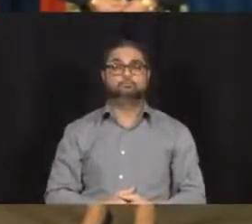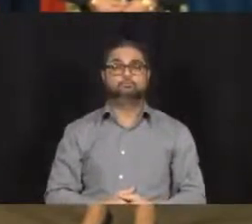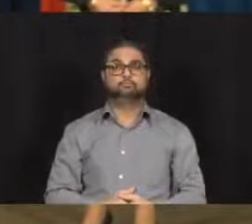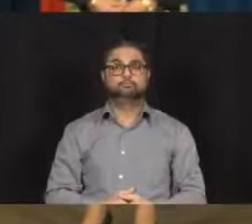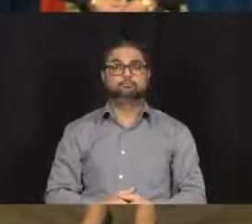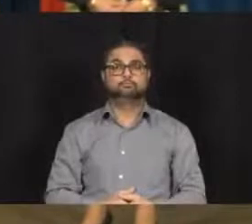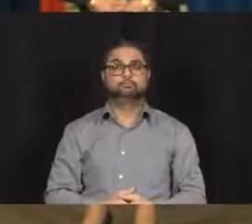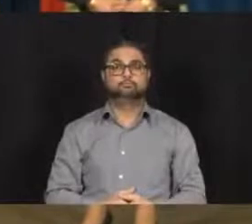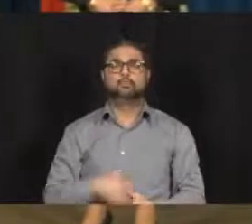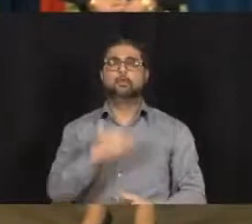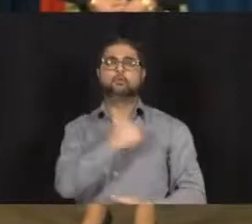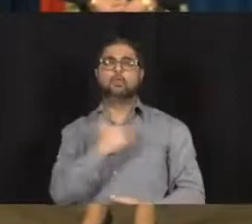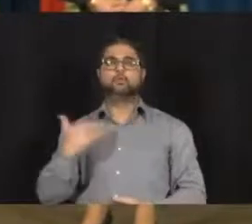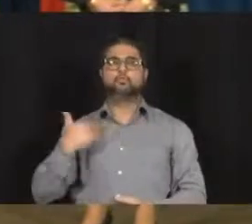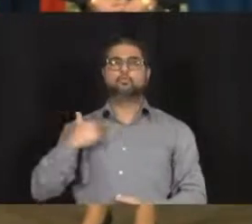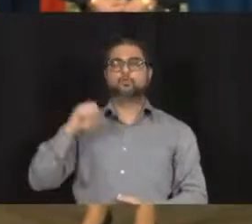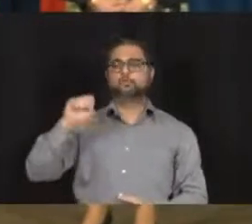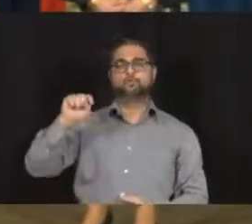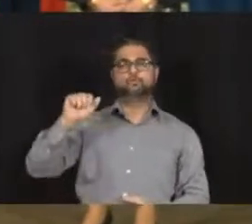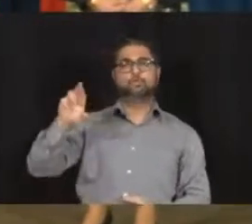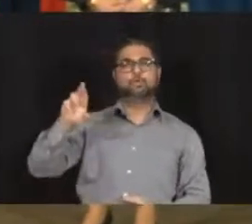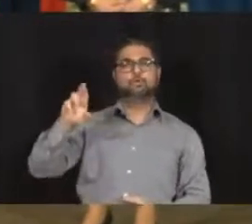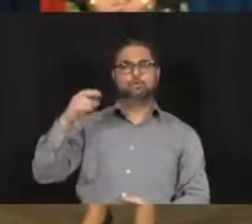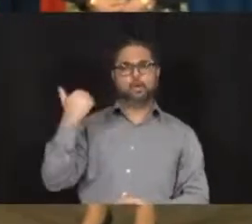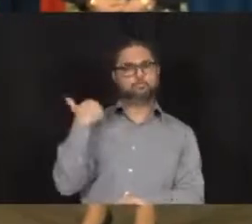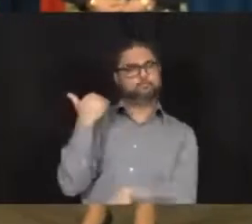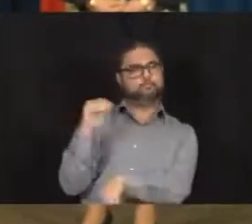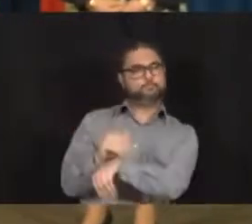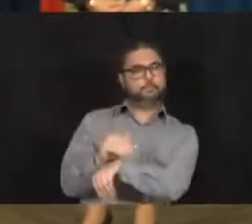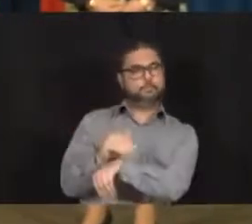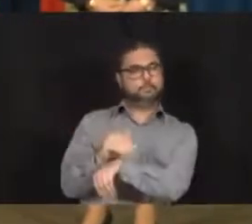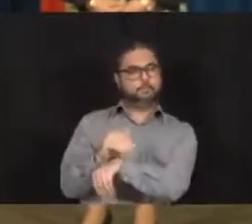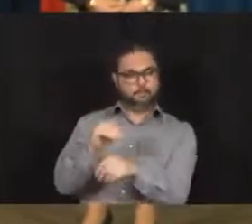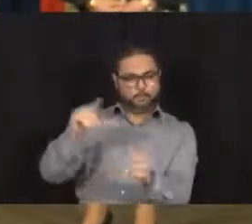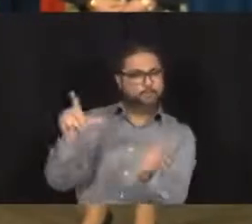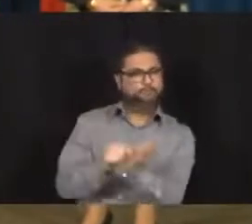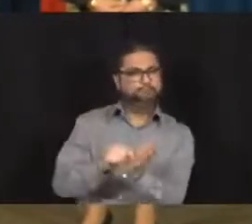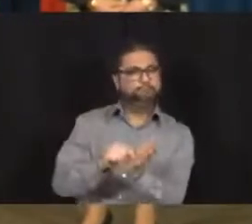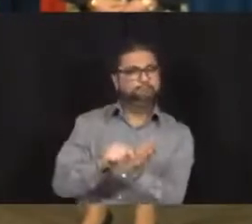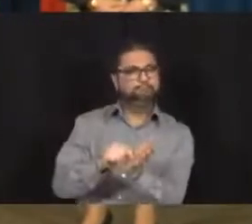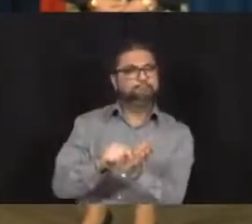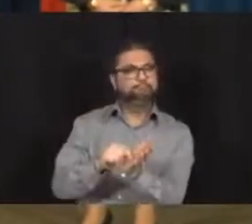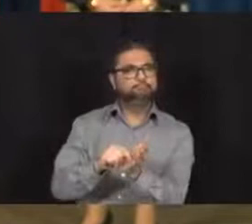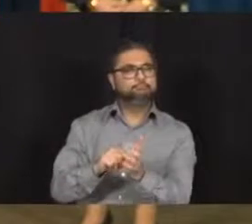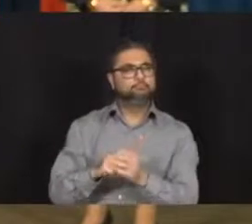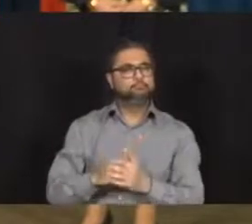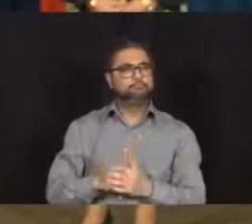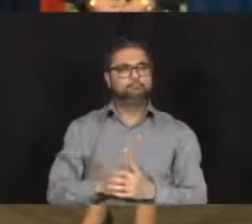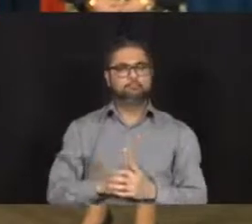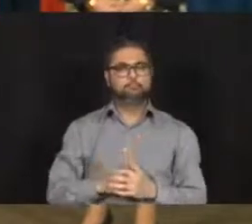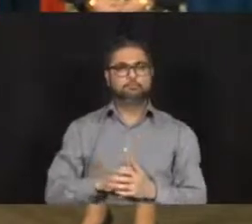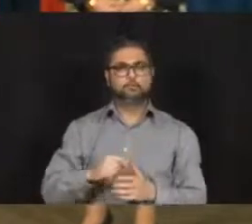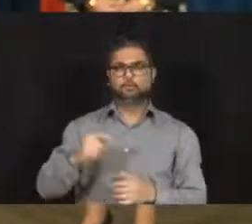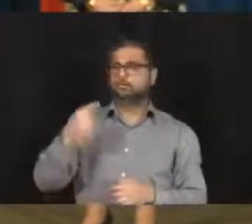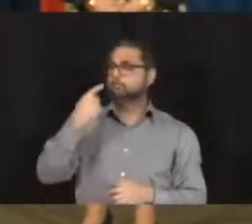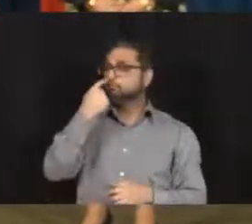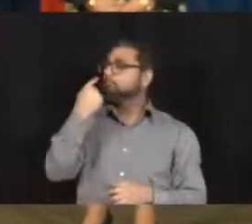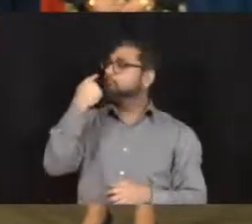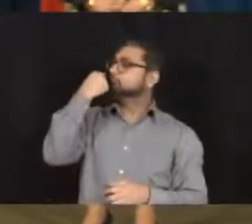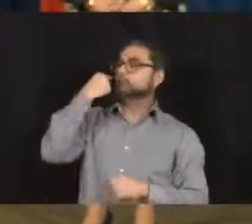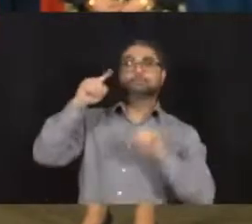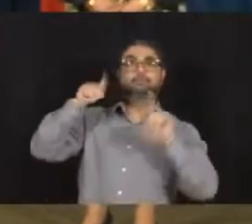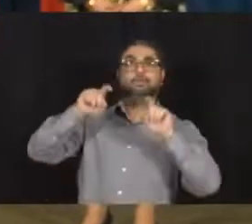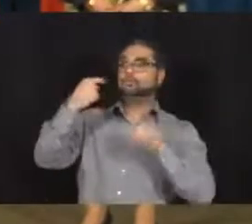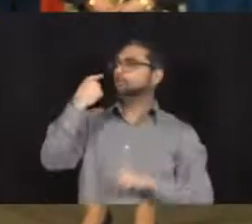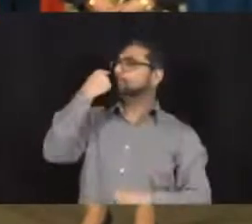was reporting last night. What are we doing to ensure the quality of supplies that we're getting and also maintaining its proper distribution?